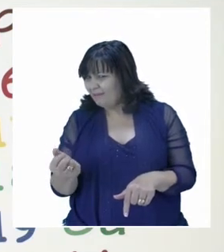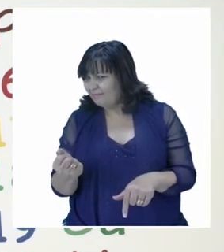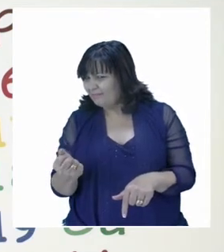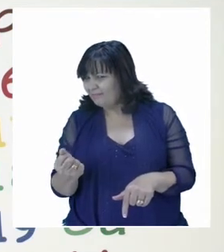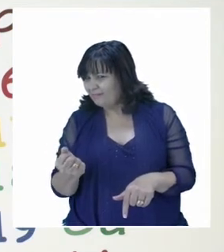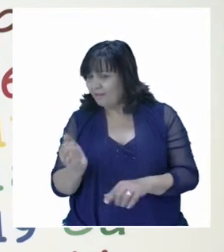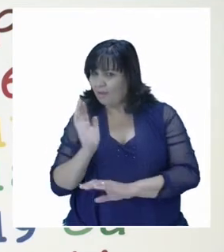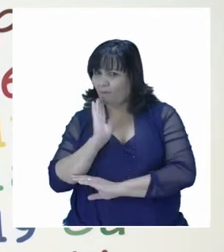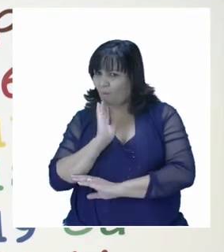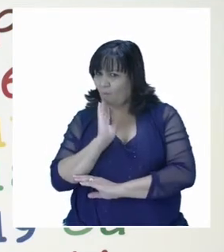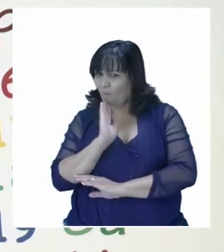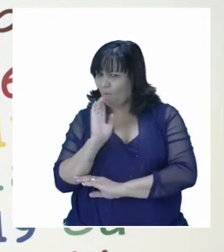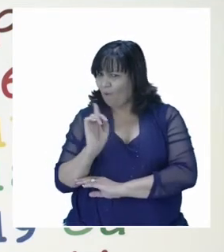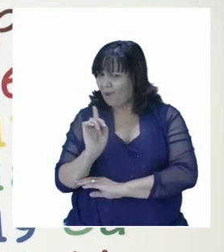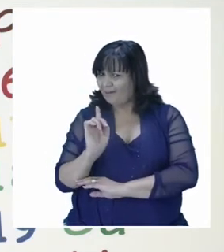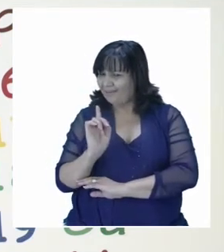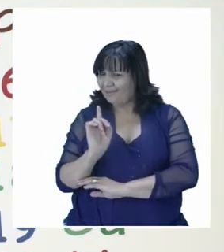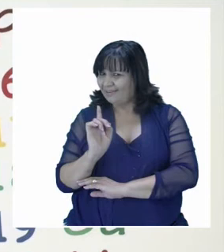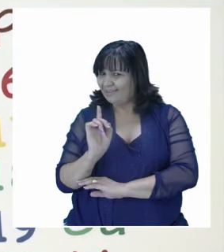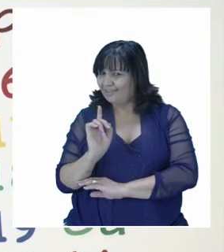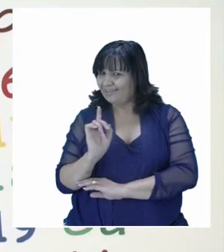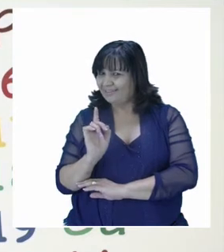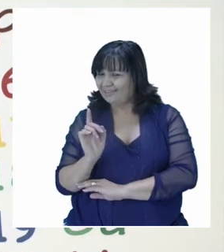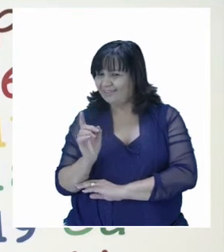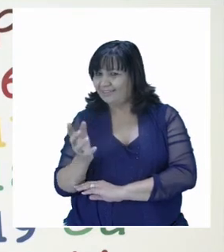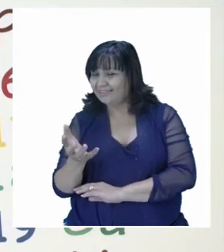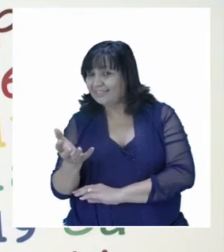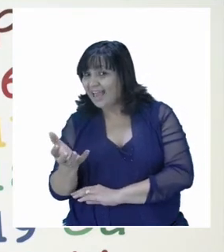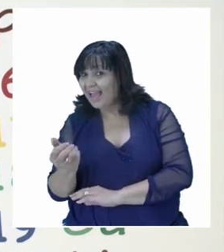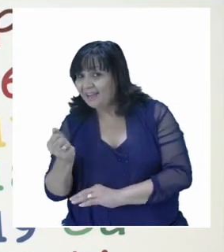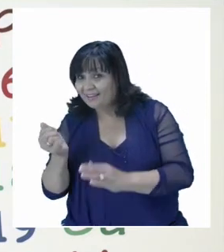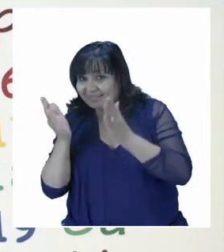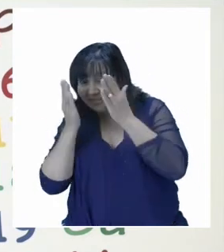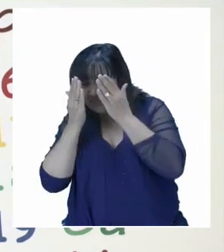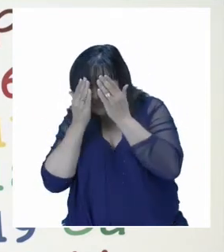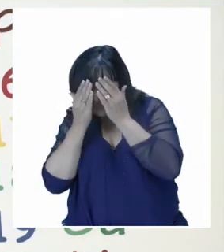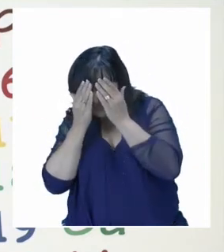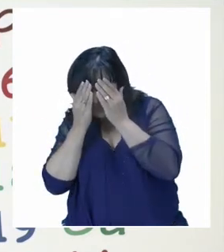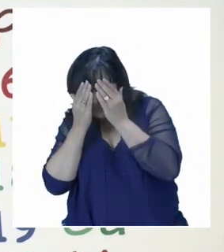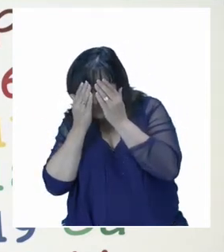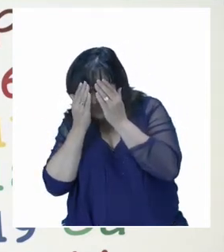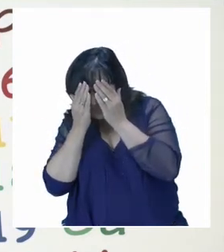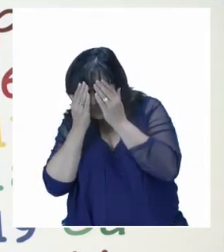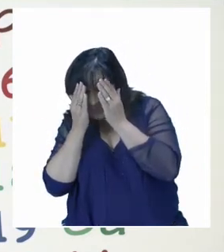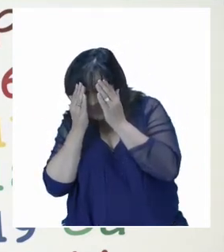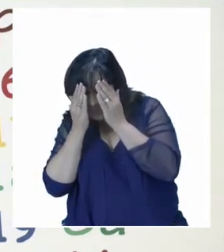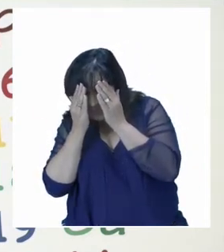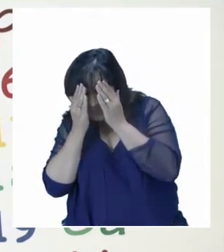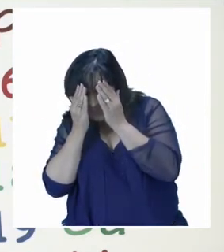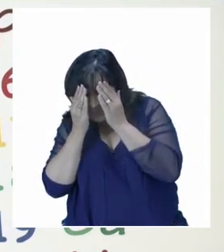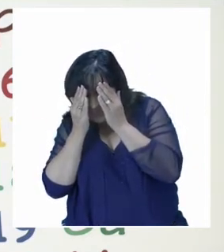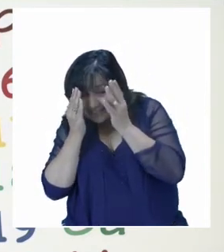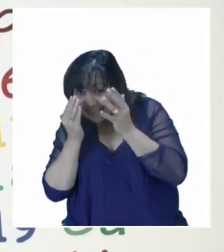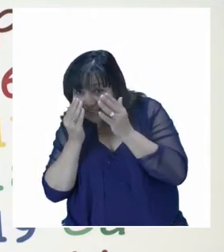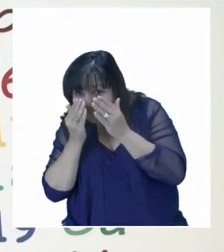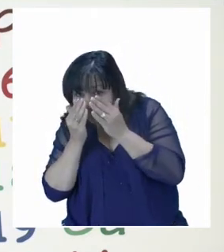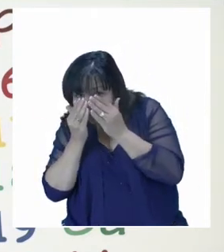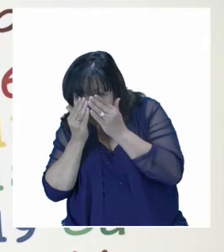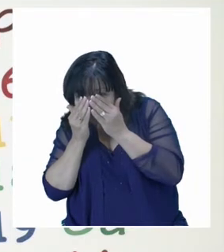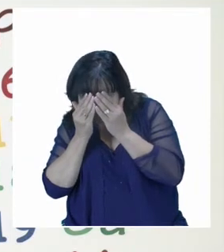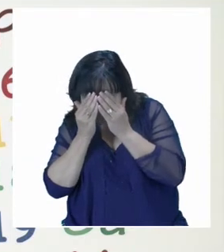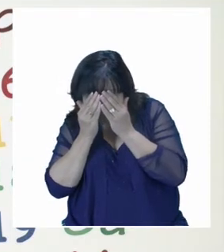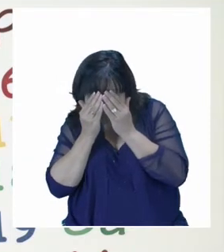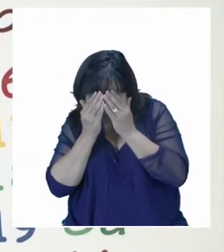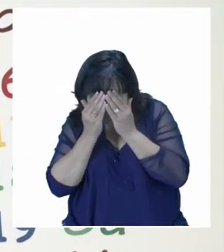me? Ooh, okay. Zashi has a gift. Let me close my eyes. And can